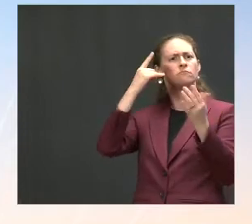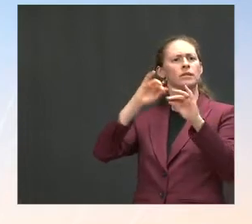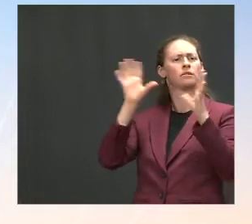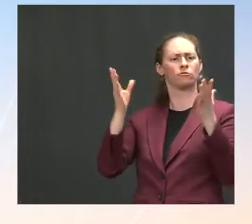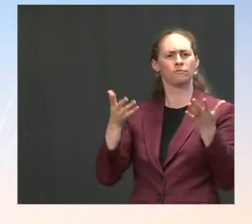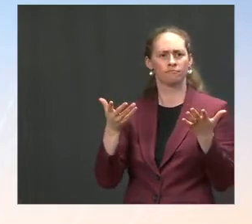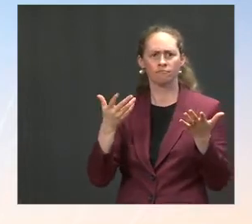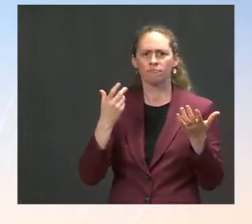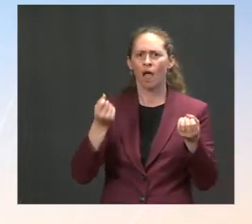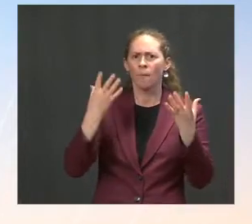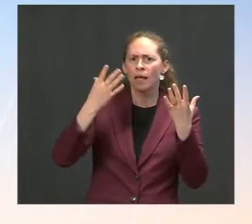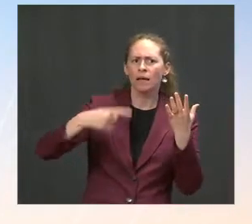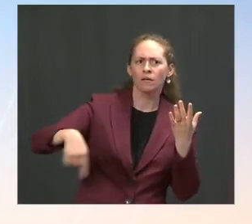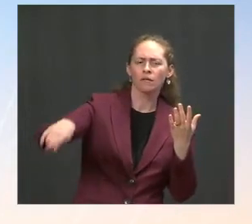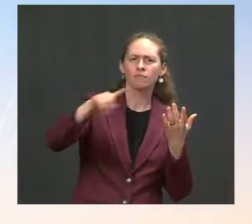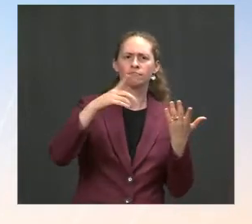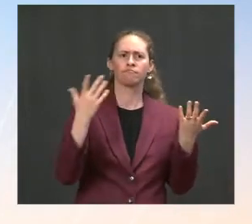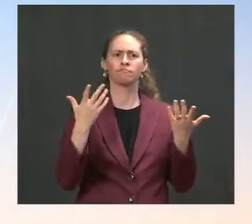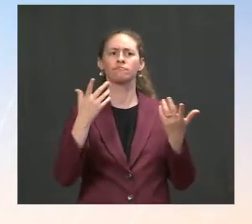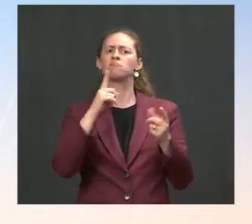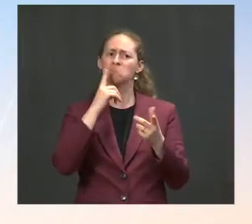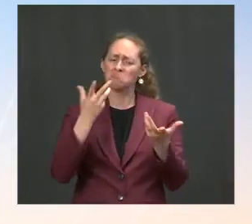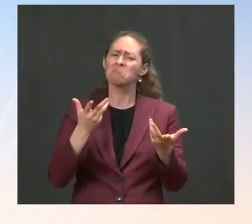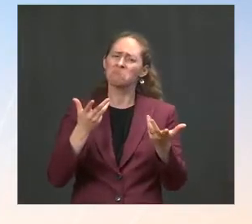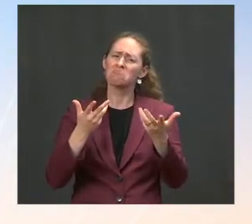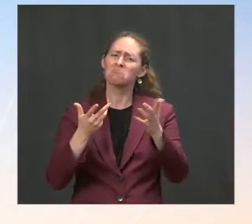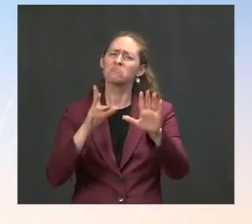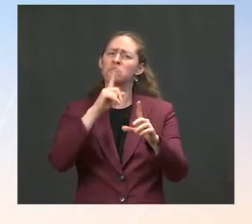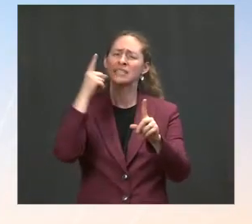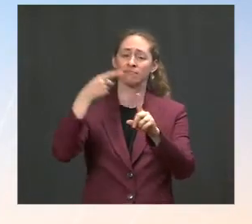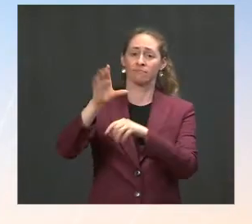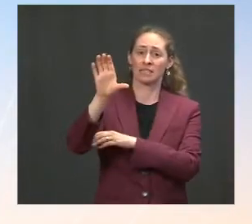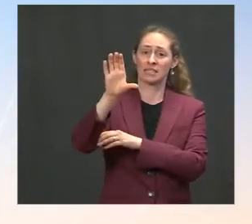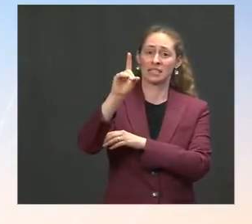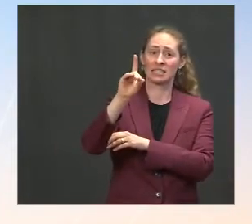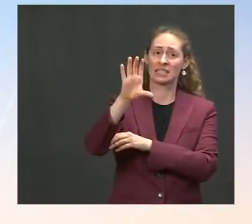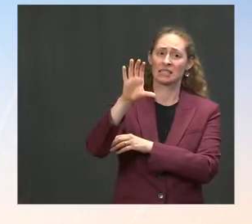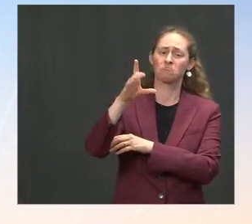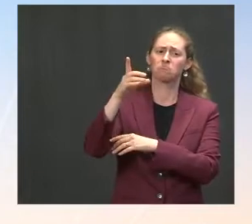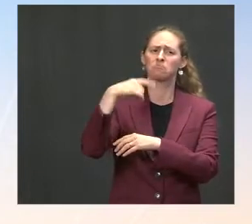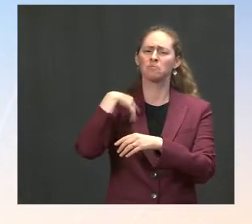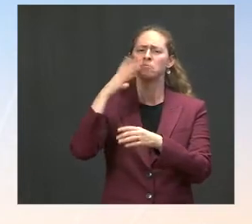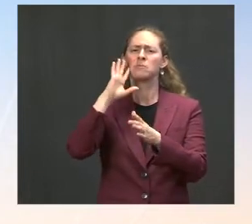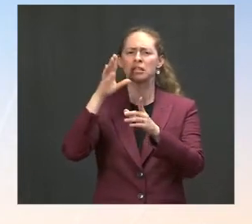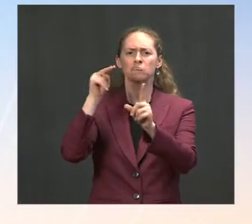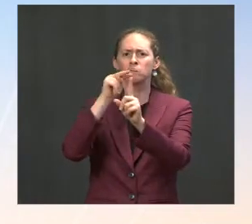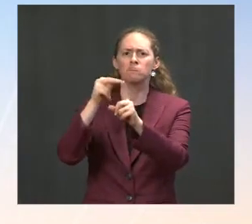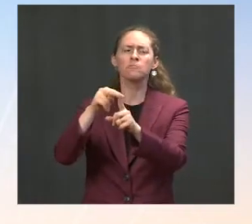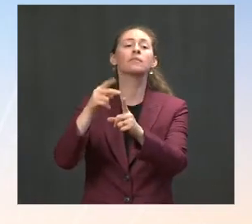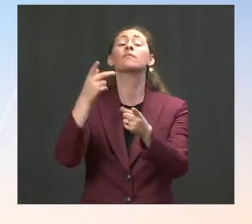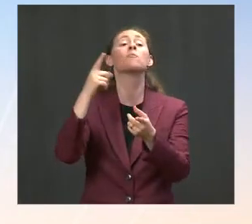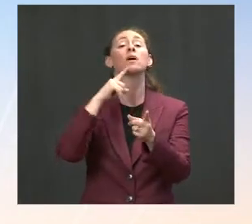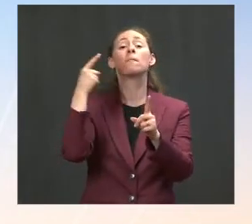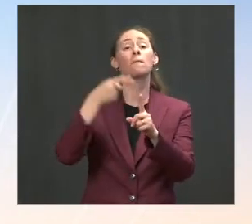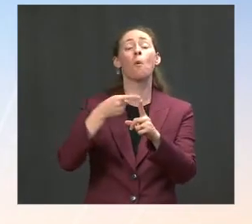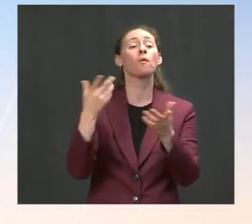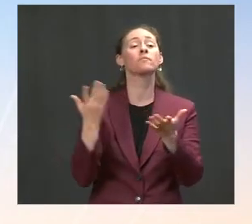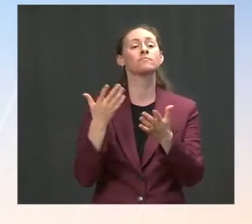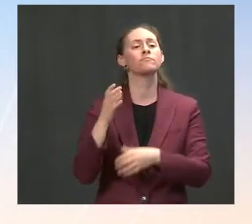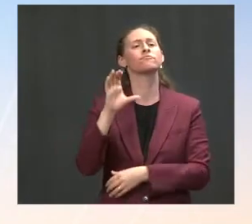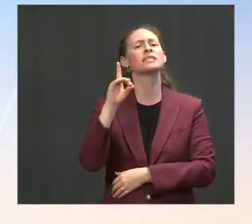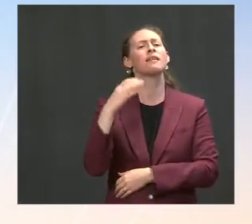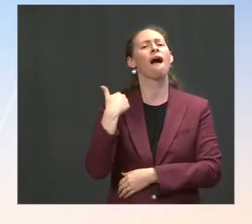here in the White House. Well, first, there are the CDC tracks, and let me give you this information too. The CDC tracks across